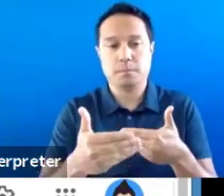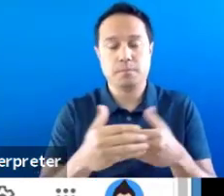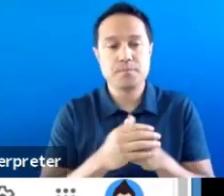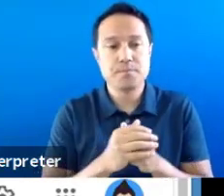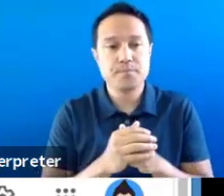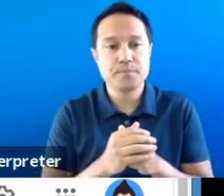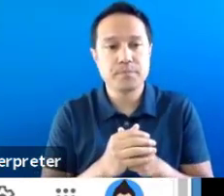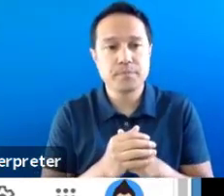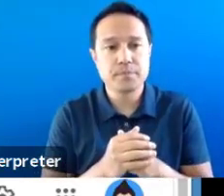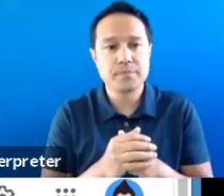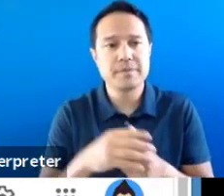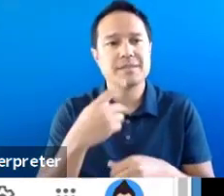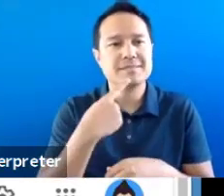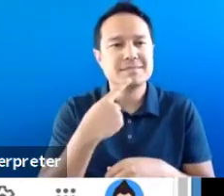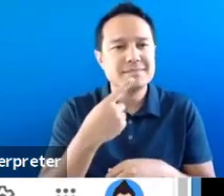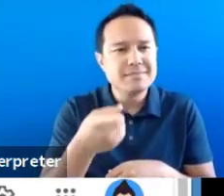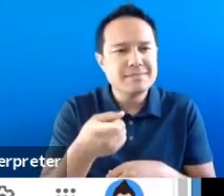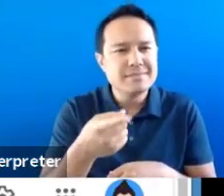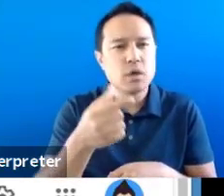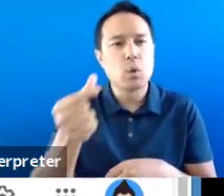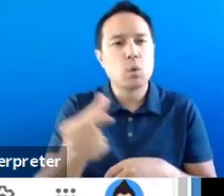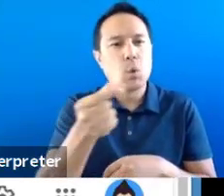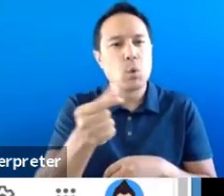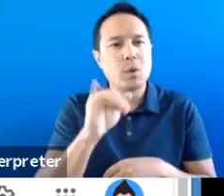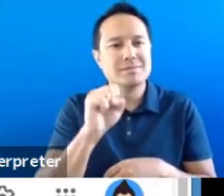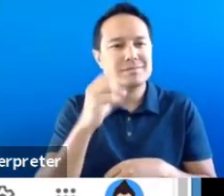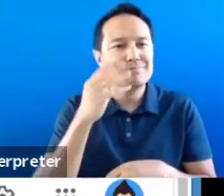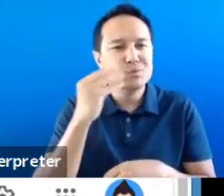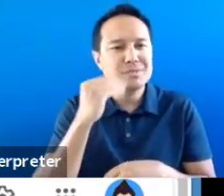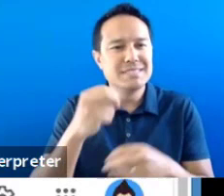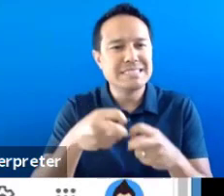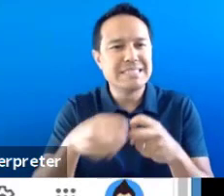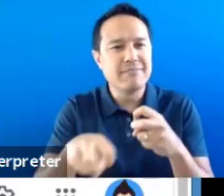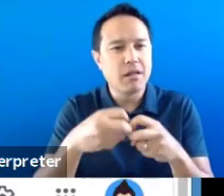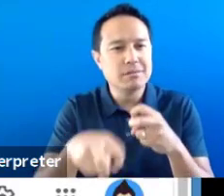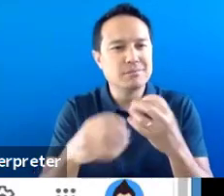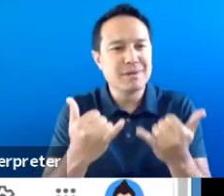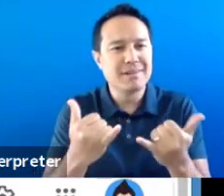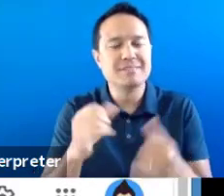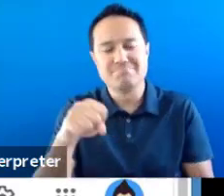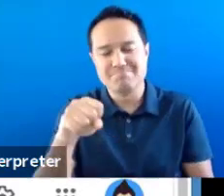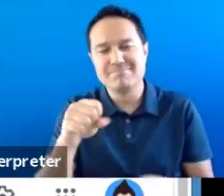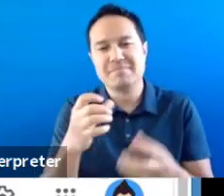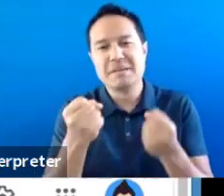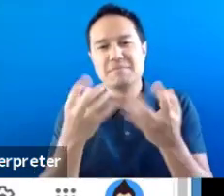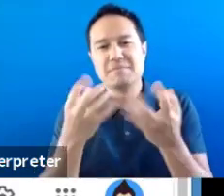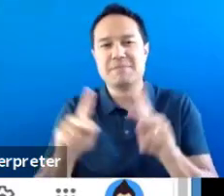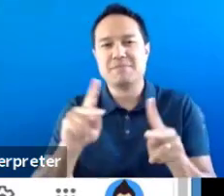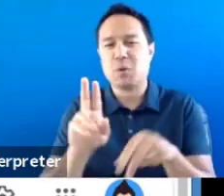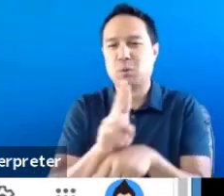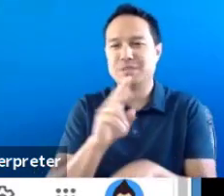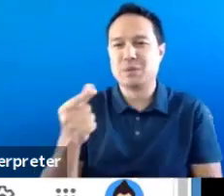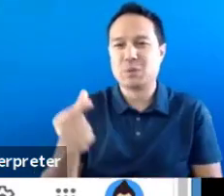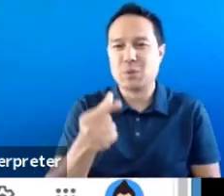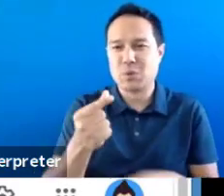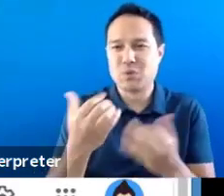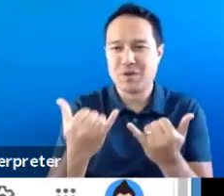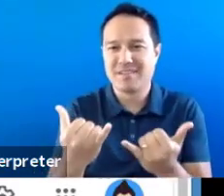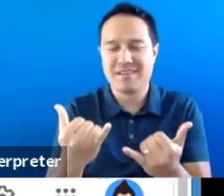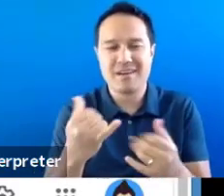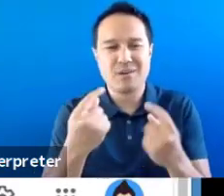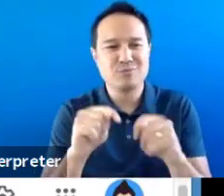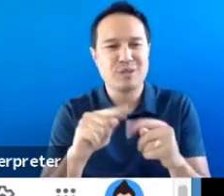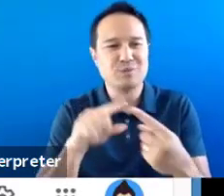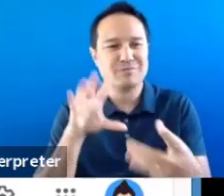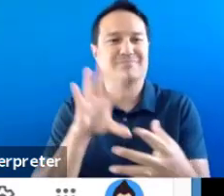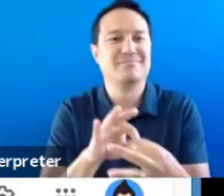It says Google's experiencing difficulties right now. Yes, I think a lot of people are on Google right now and trying to join Google